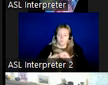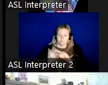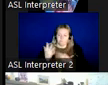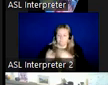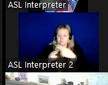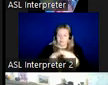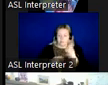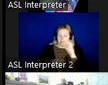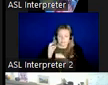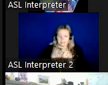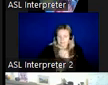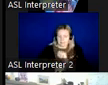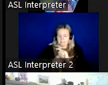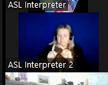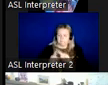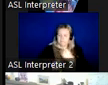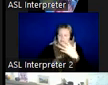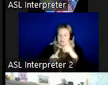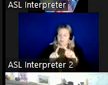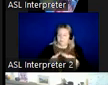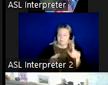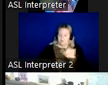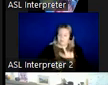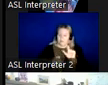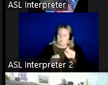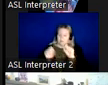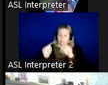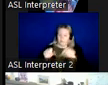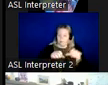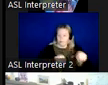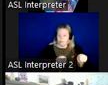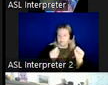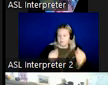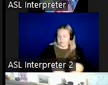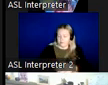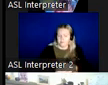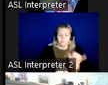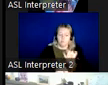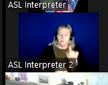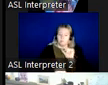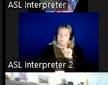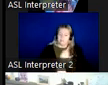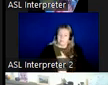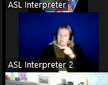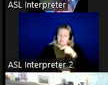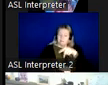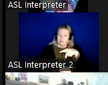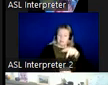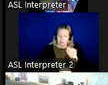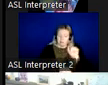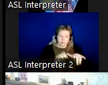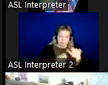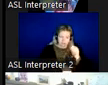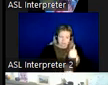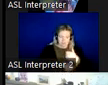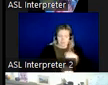And since creating this slideshow, I also heard that most, if not all, Eastern